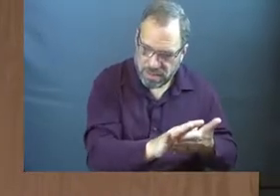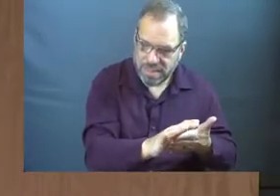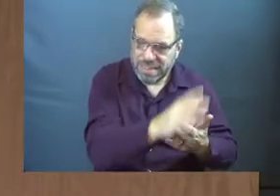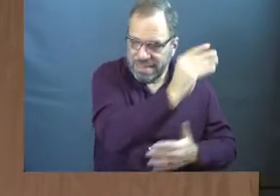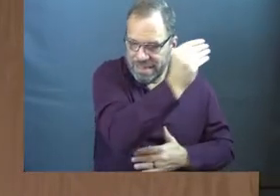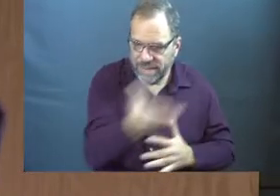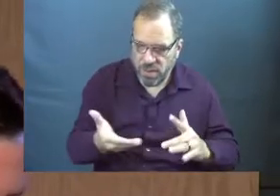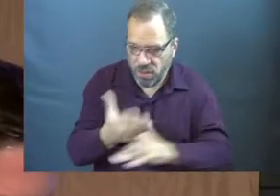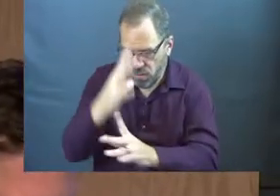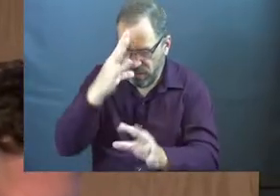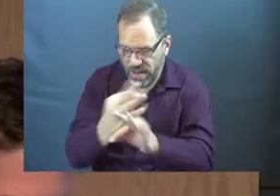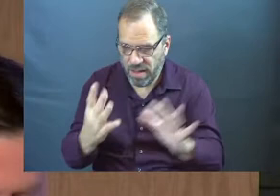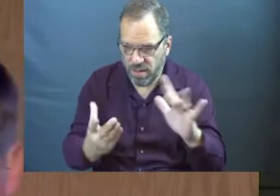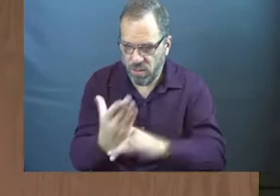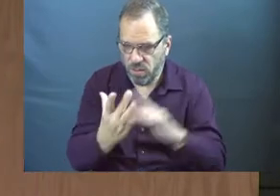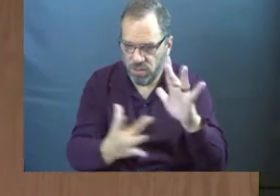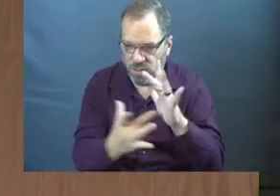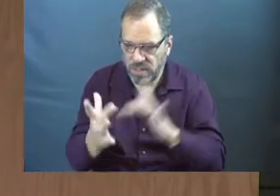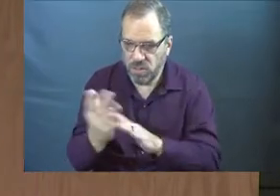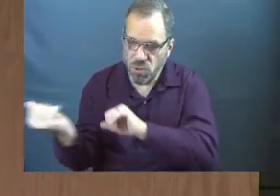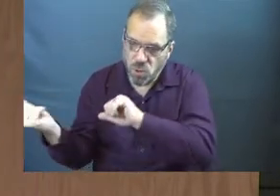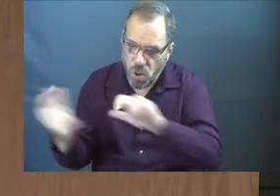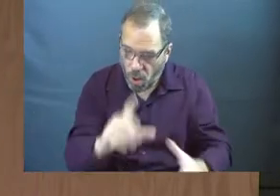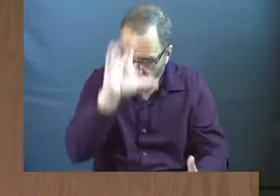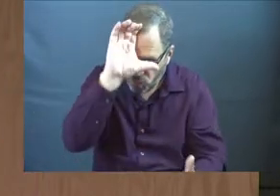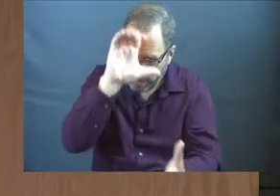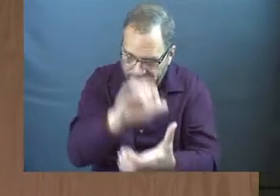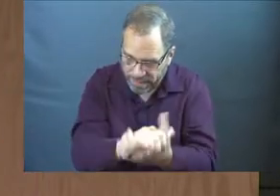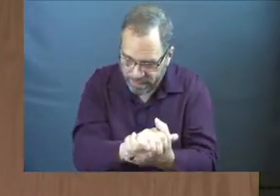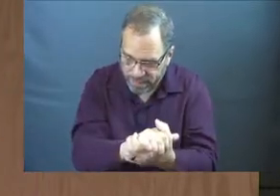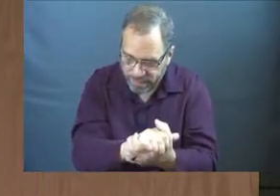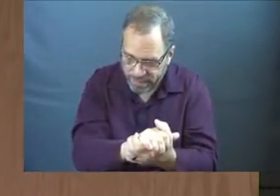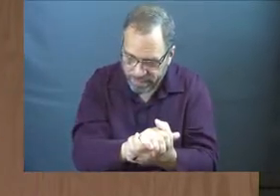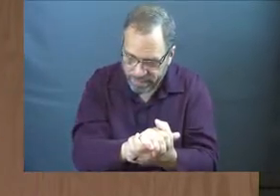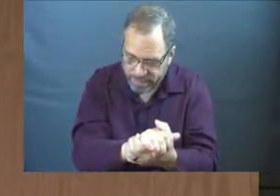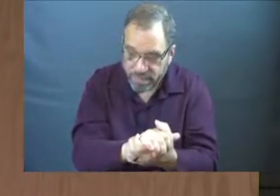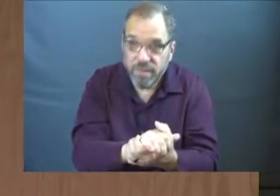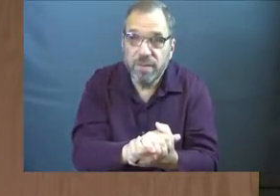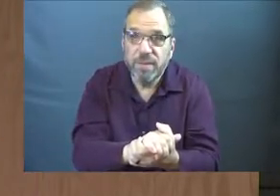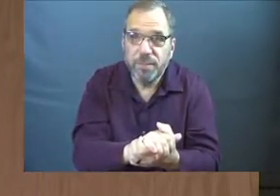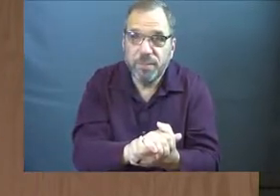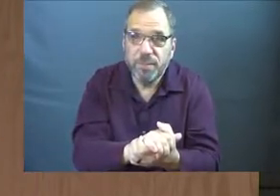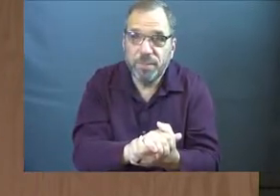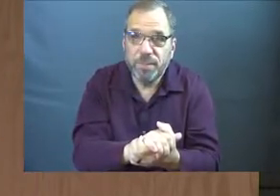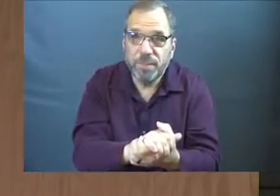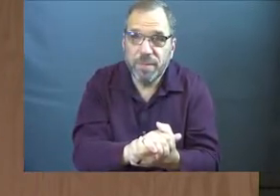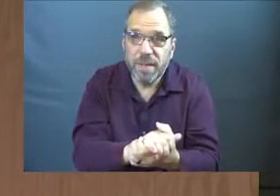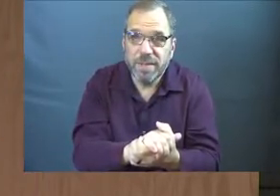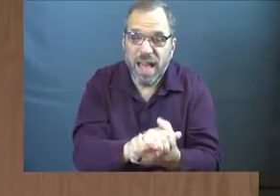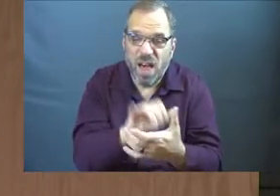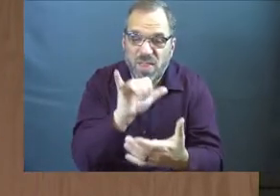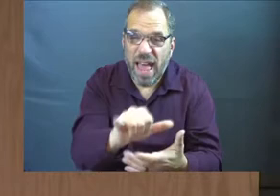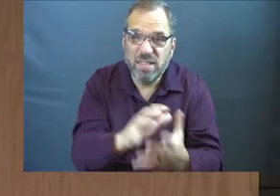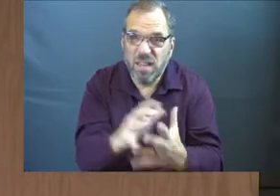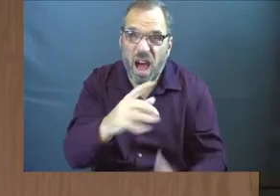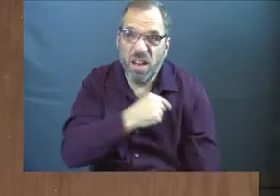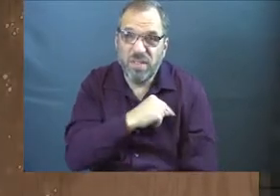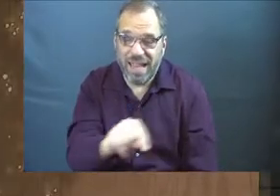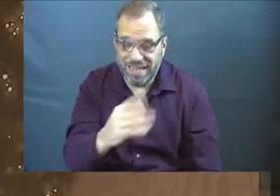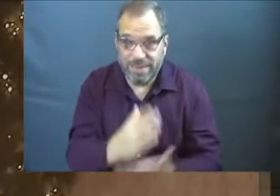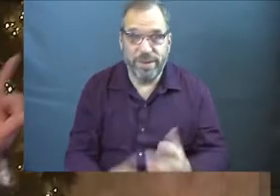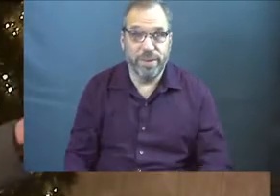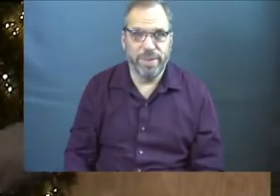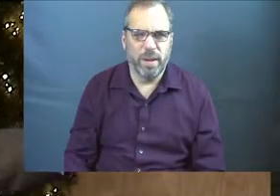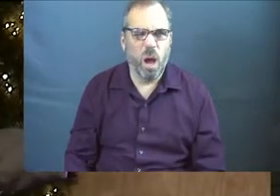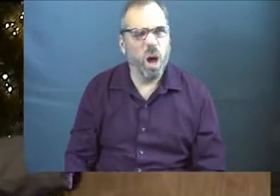is given through faith in Jesus Christ to all who believe. Now, some of you, that's a lot of theology, and you weren't following it